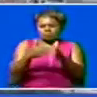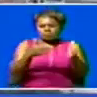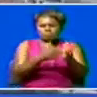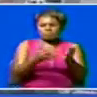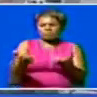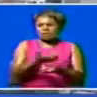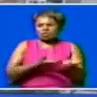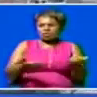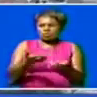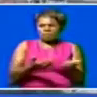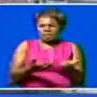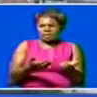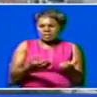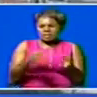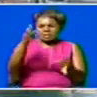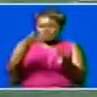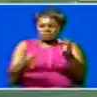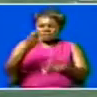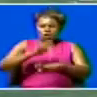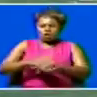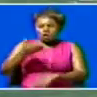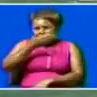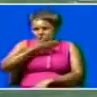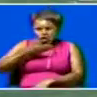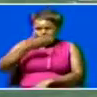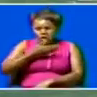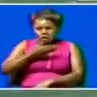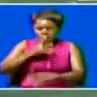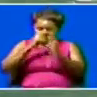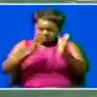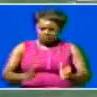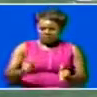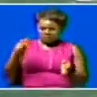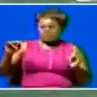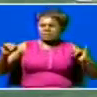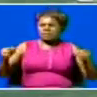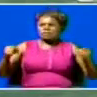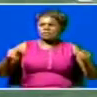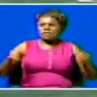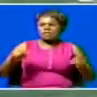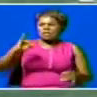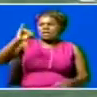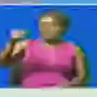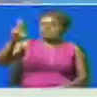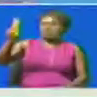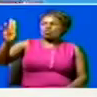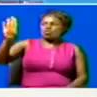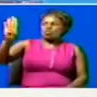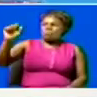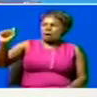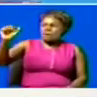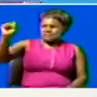economy that is highly dependent on oil. Philip Keitan, KTN News, from Juba, South